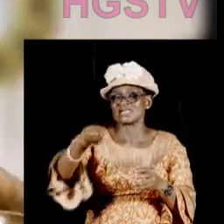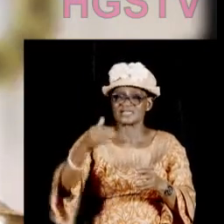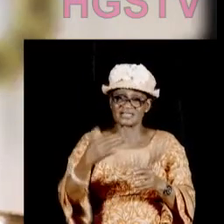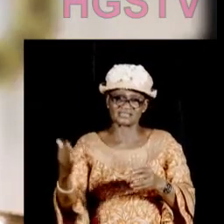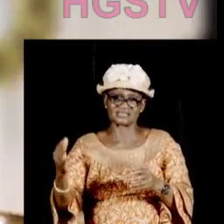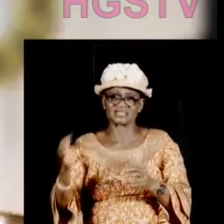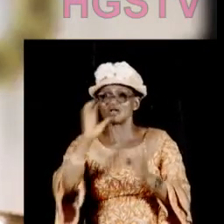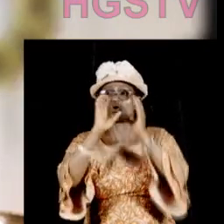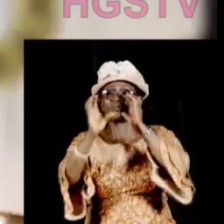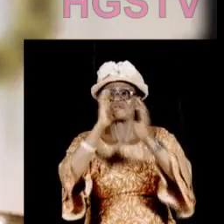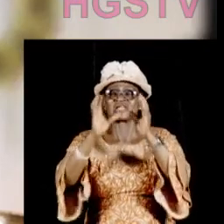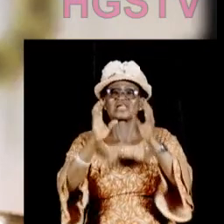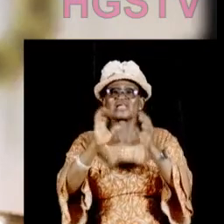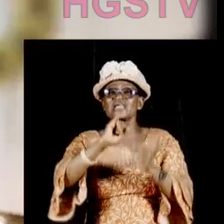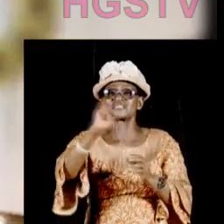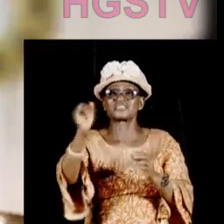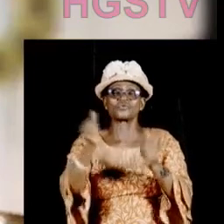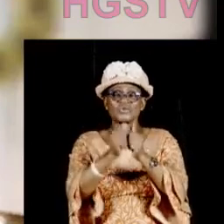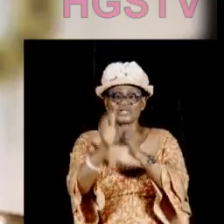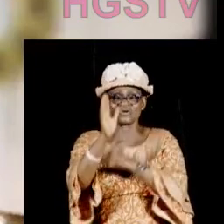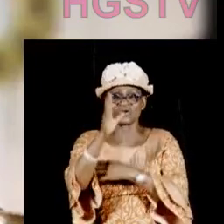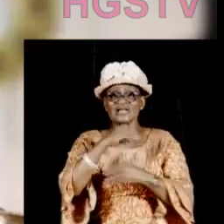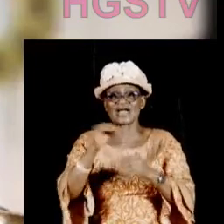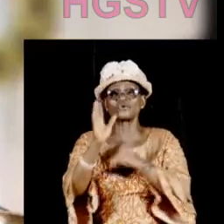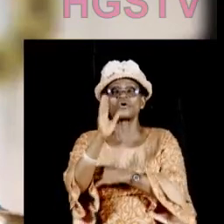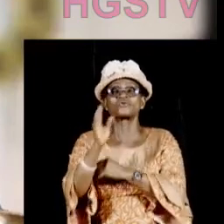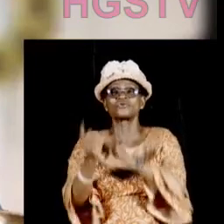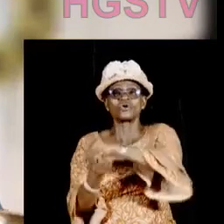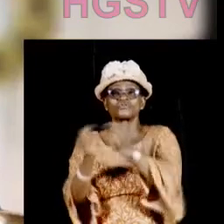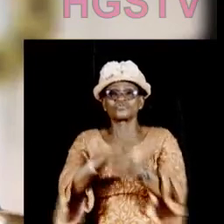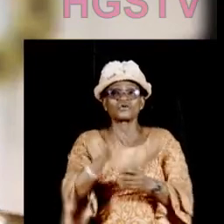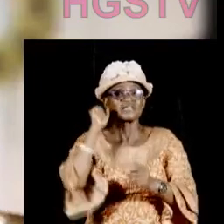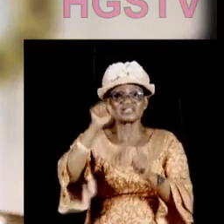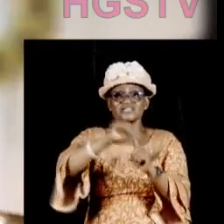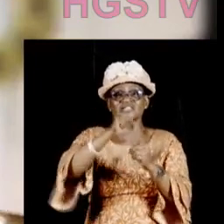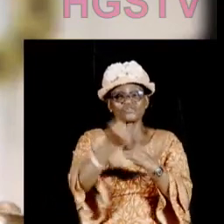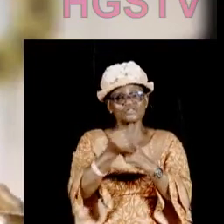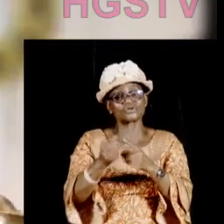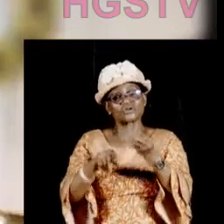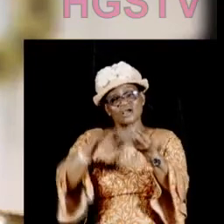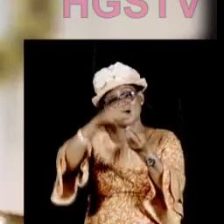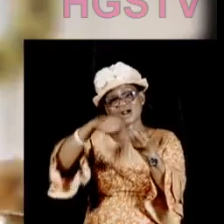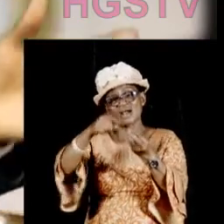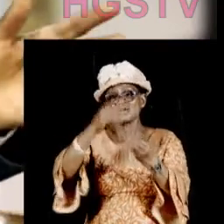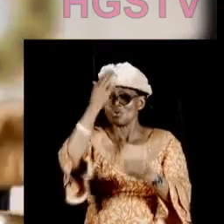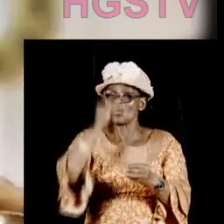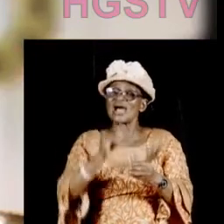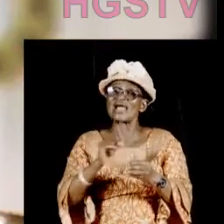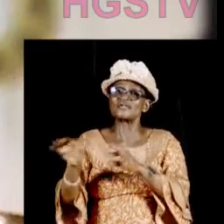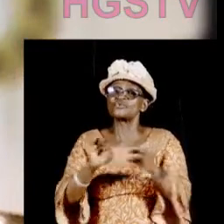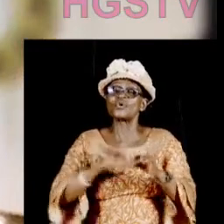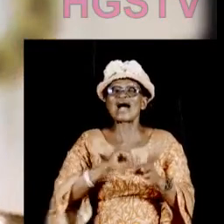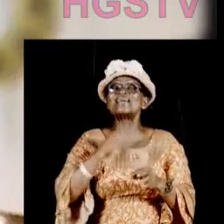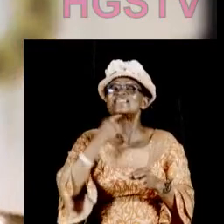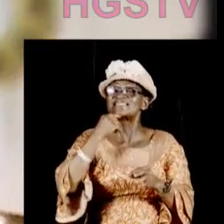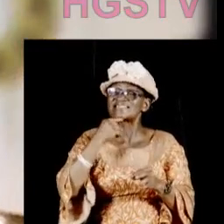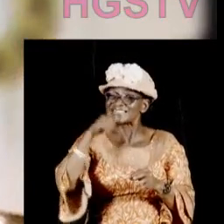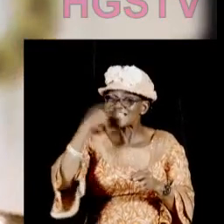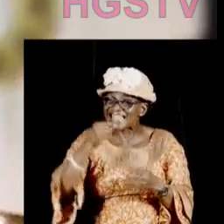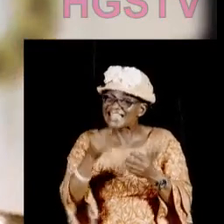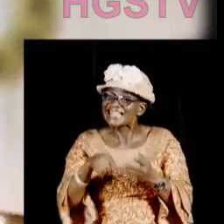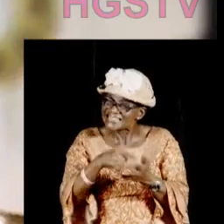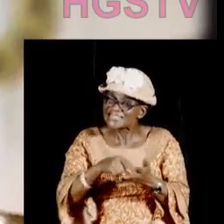communicating with God, and God turned his situation around. Why am I saying this tonight? I don't know why the Holy Spirit wants me to share